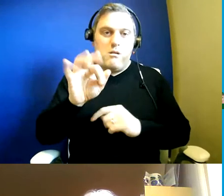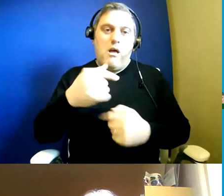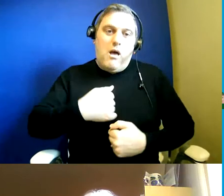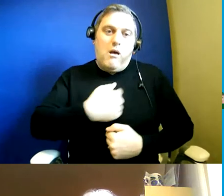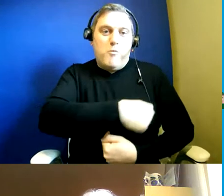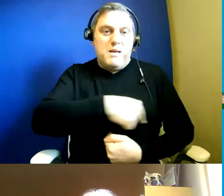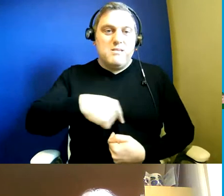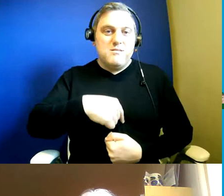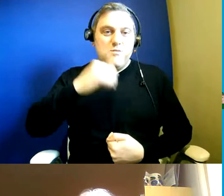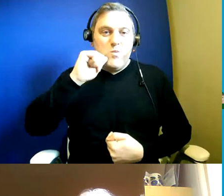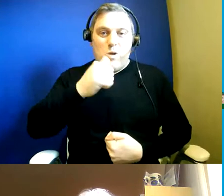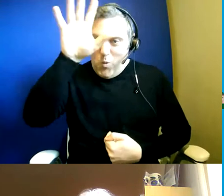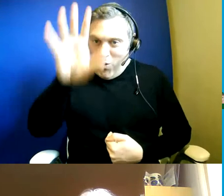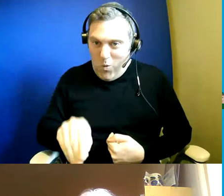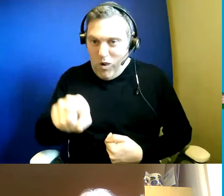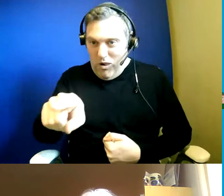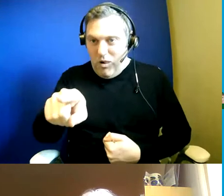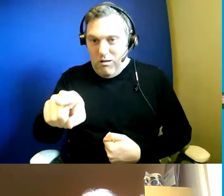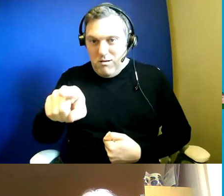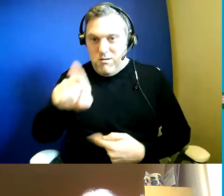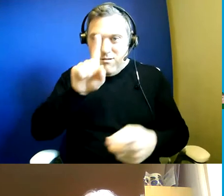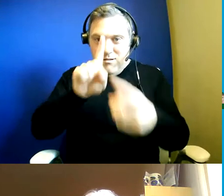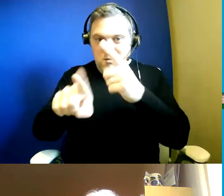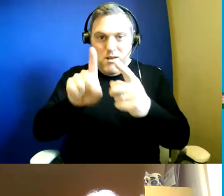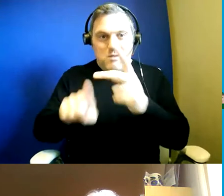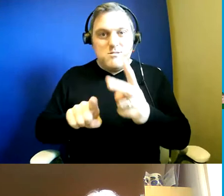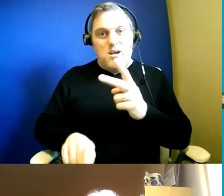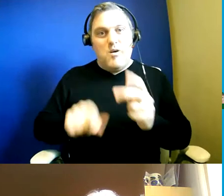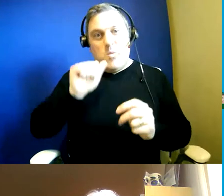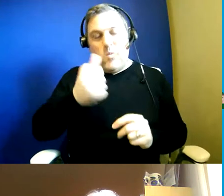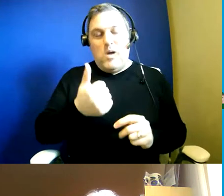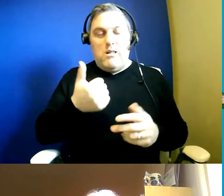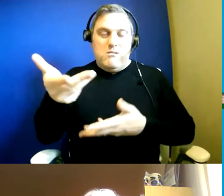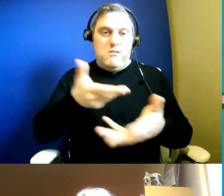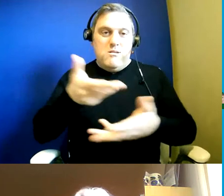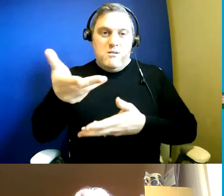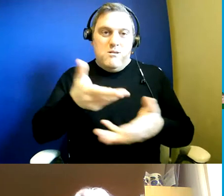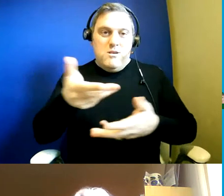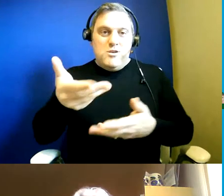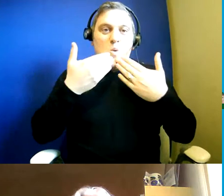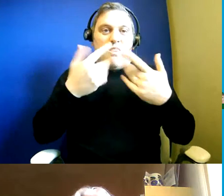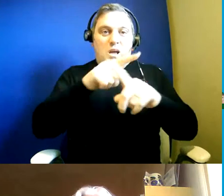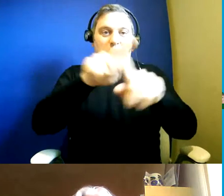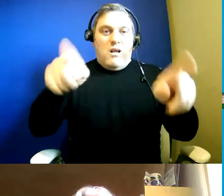promise that everything will be on our website and all the questions will be answered. So